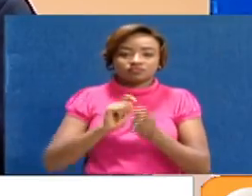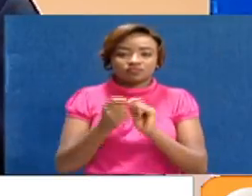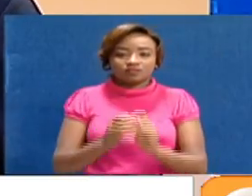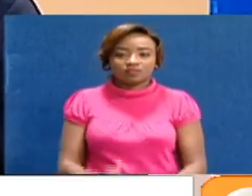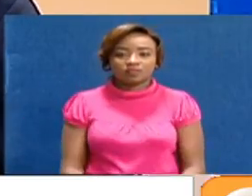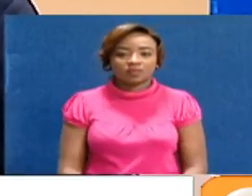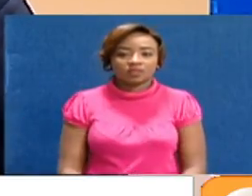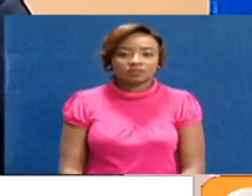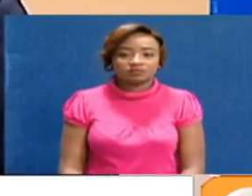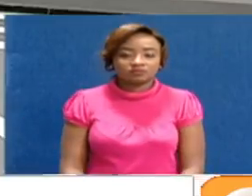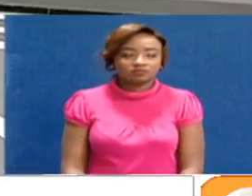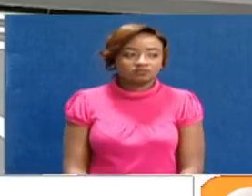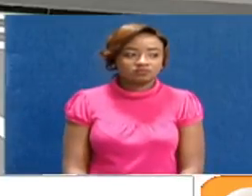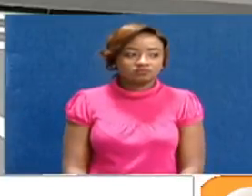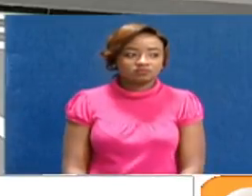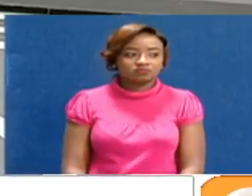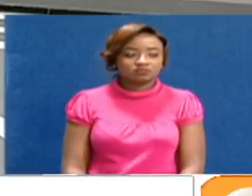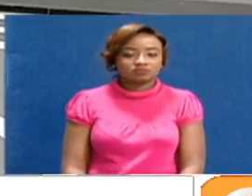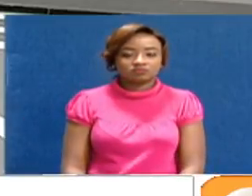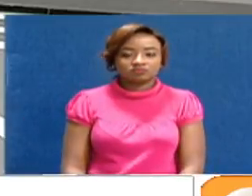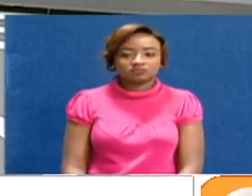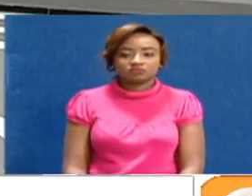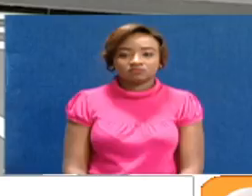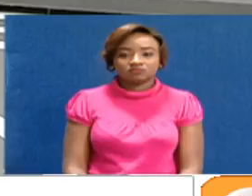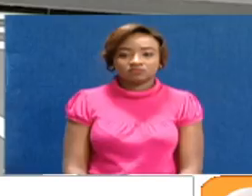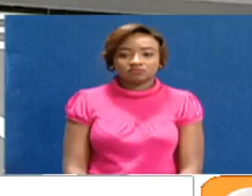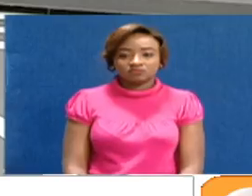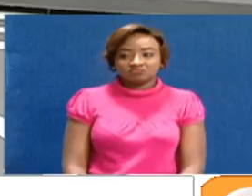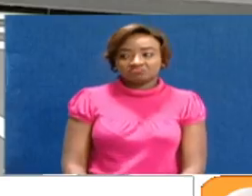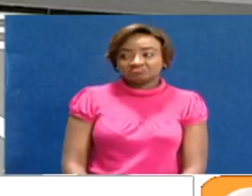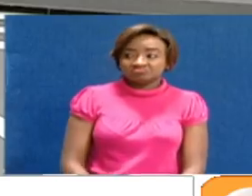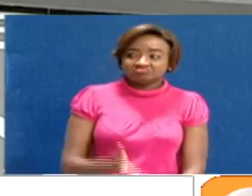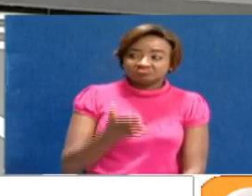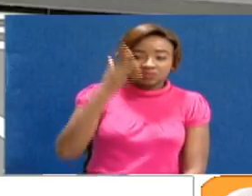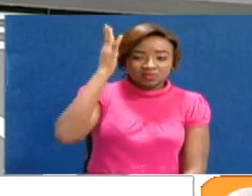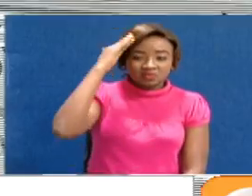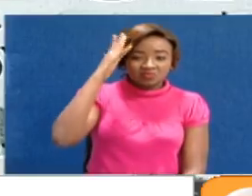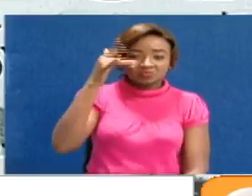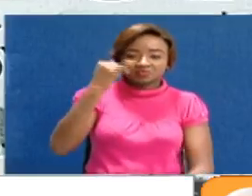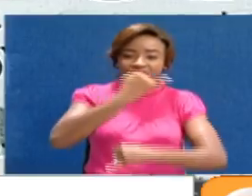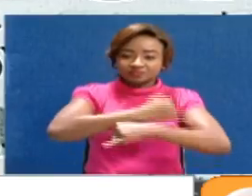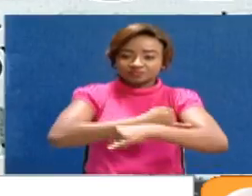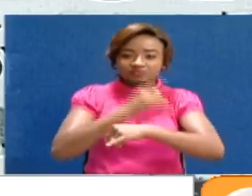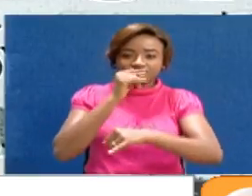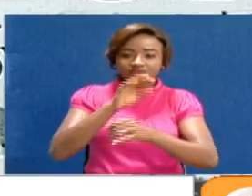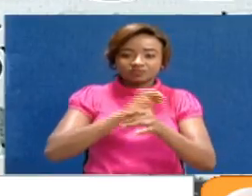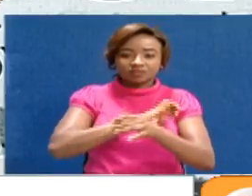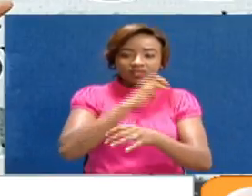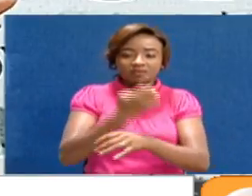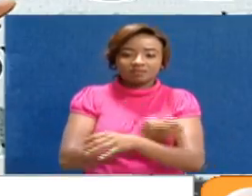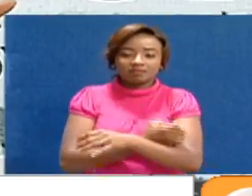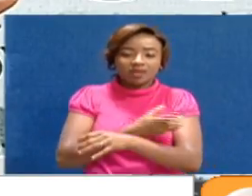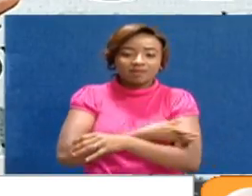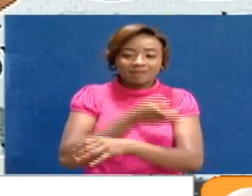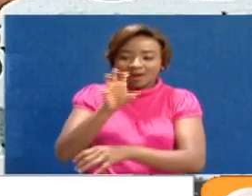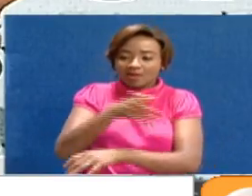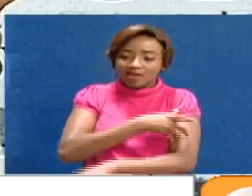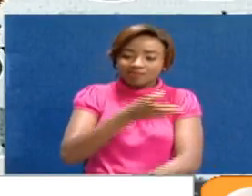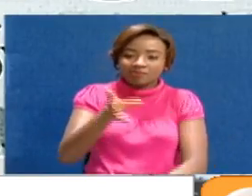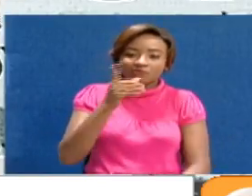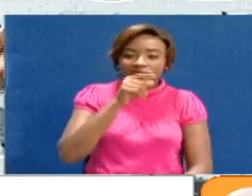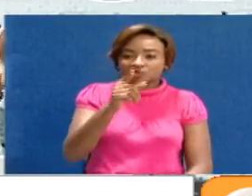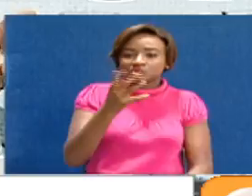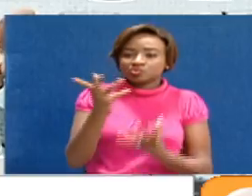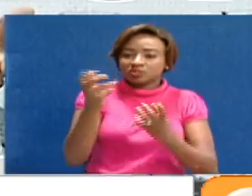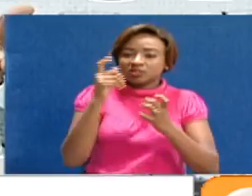Okay. Commissioner Moniki, you know, institutions have been empowered enough. What is that one thing that you'd still want as an institution to